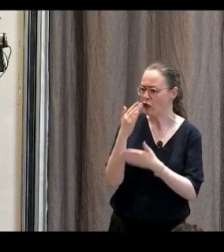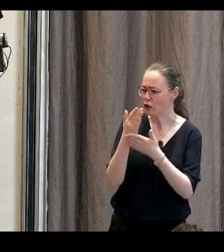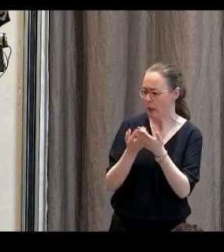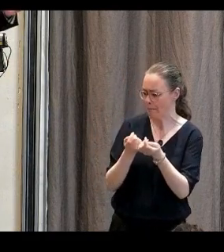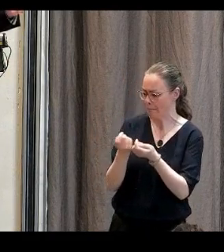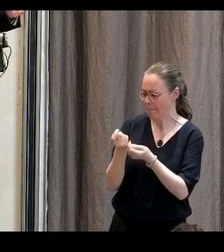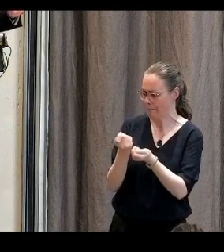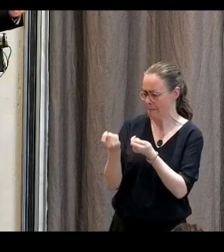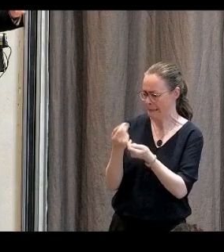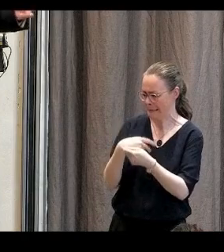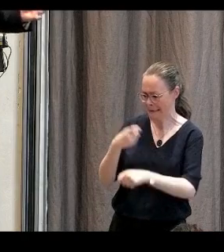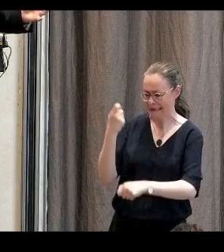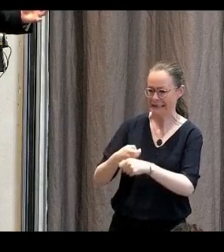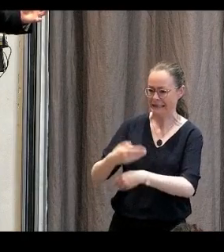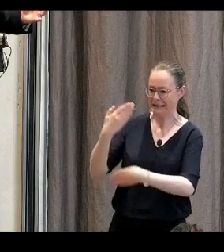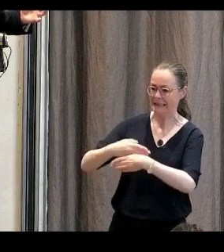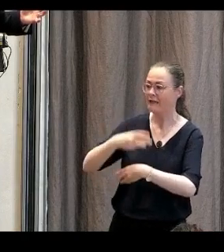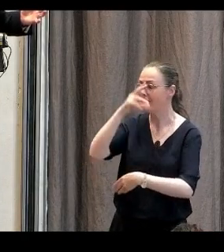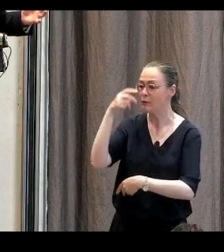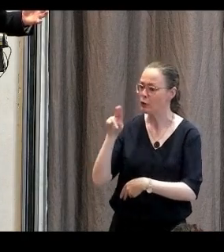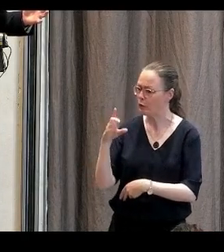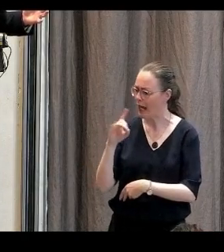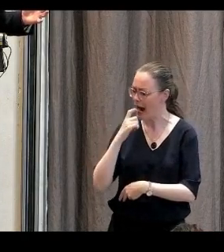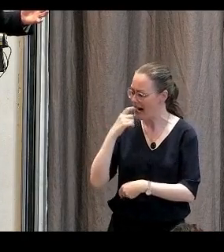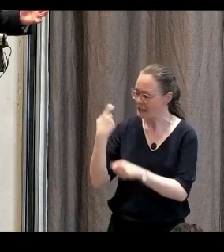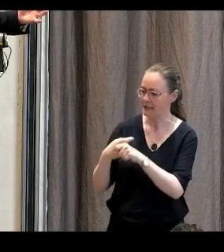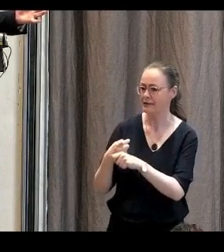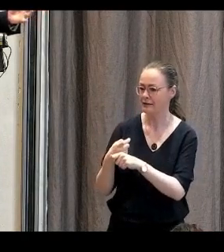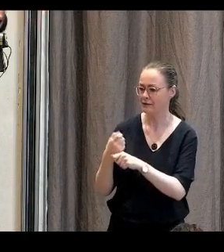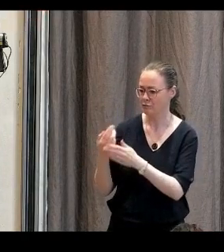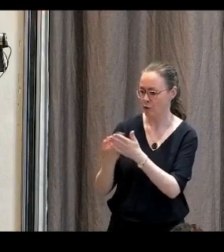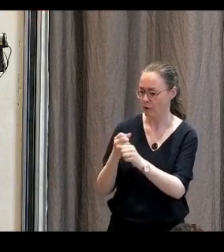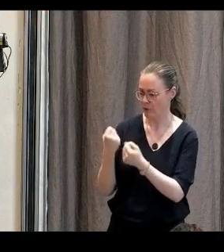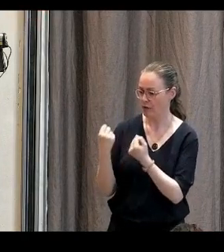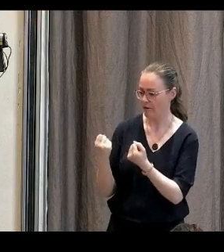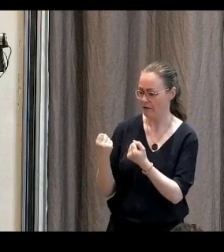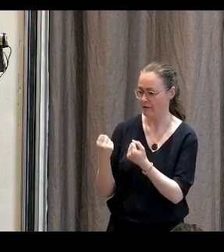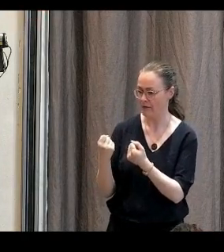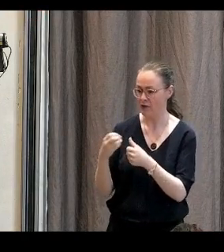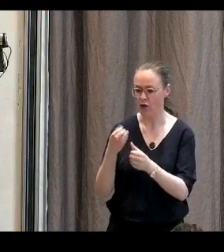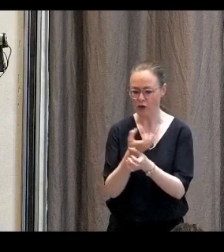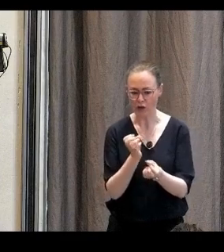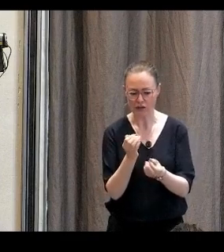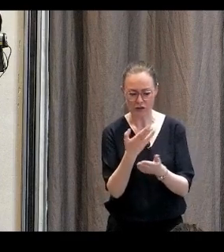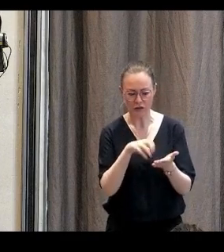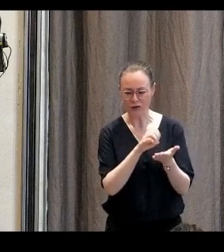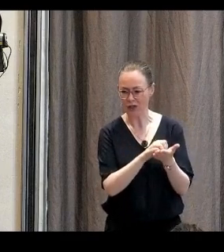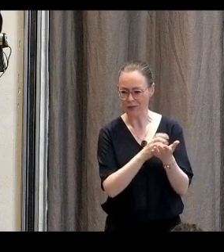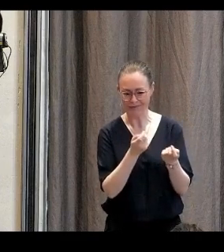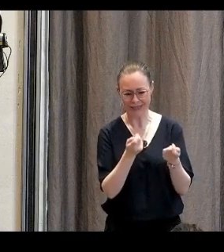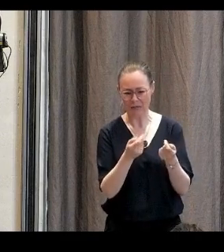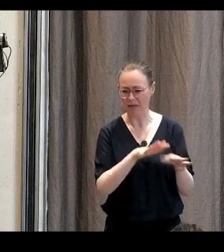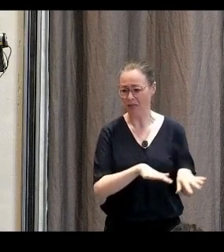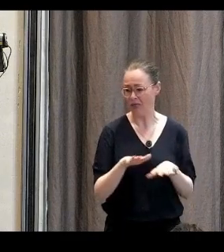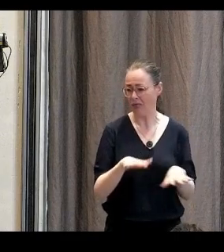regulators were quite restrictive, and the UK was probably one of the more restrictive, and countries in the EU where the regulations were